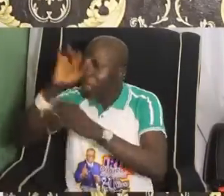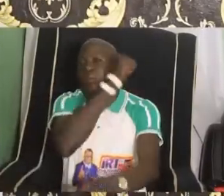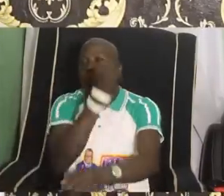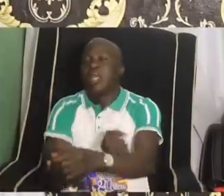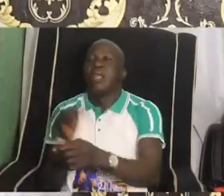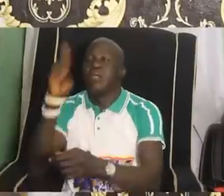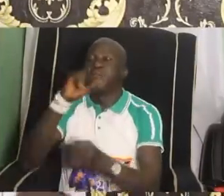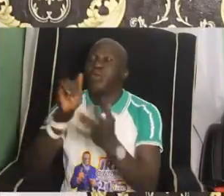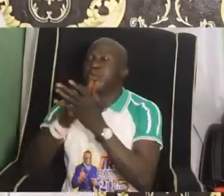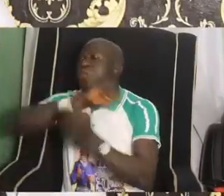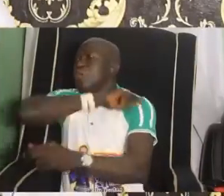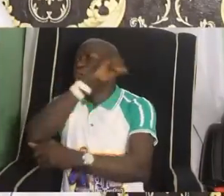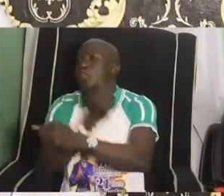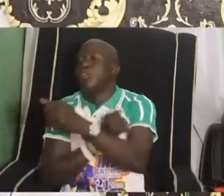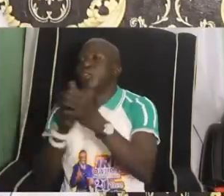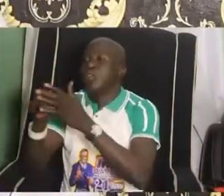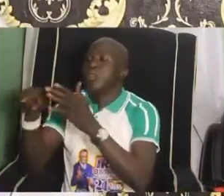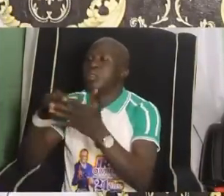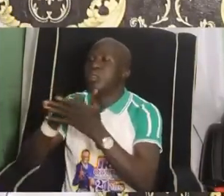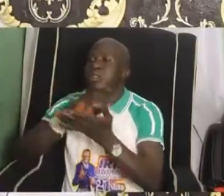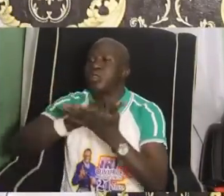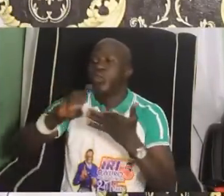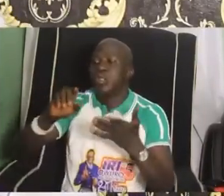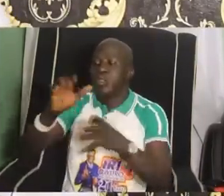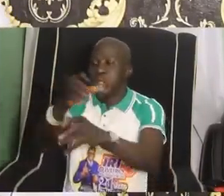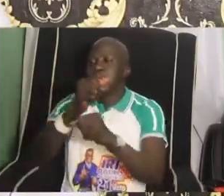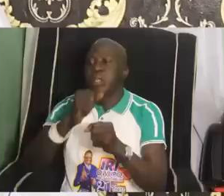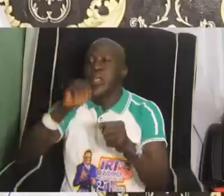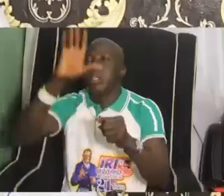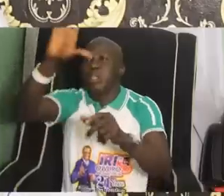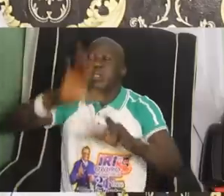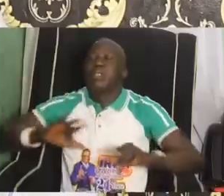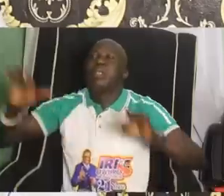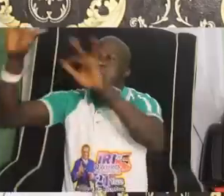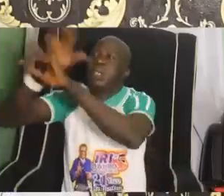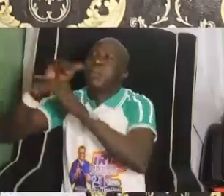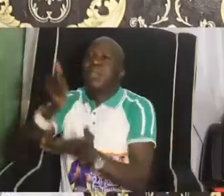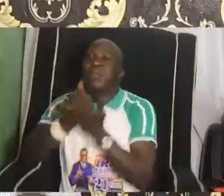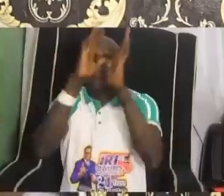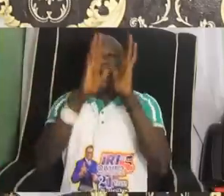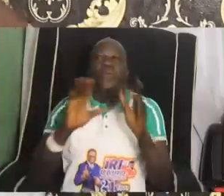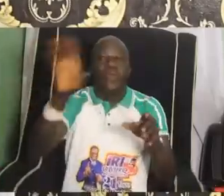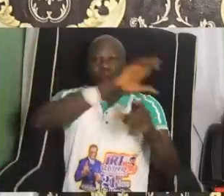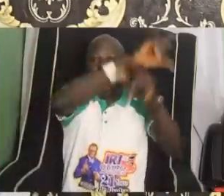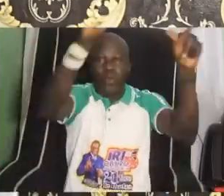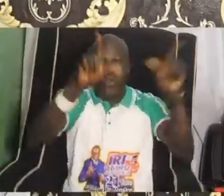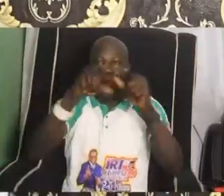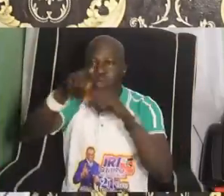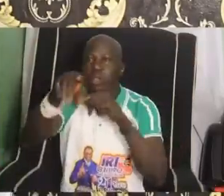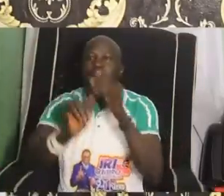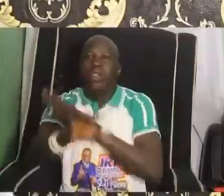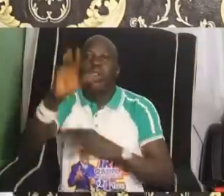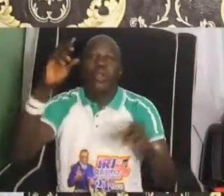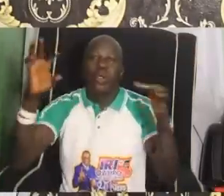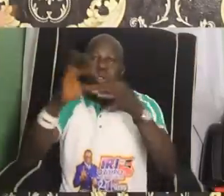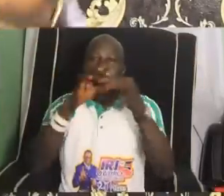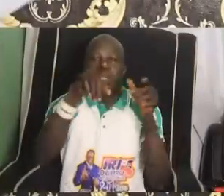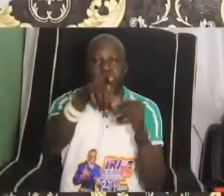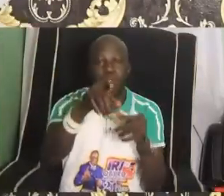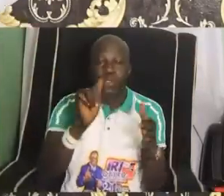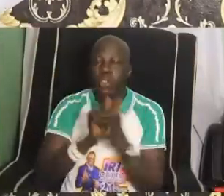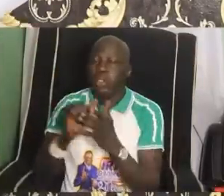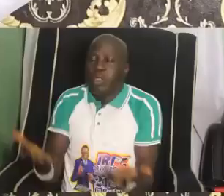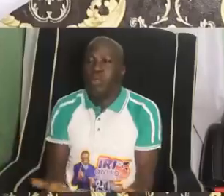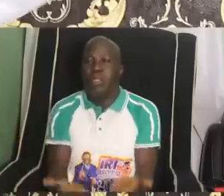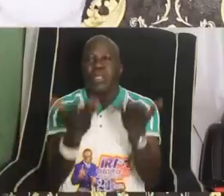I speak with authority. In this week. Benefactor will locate you. Connect, God will connect